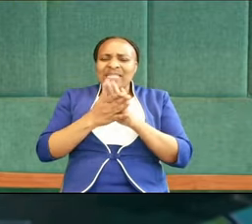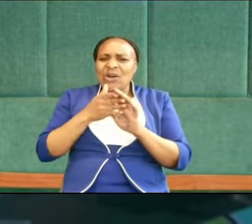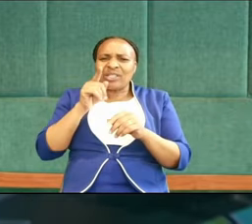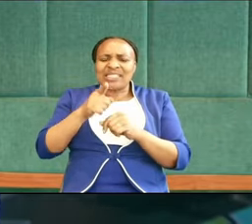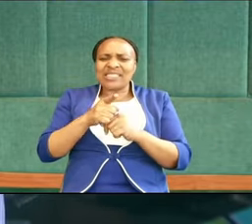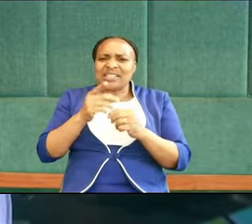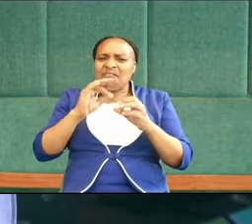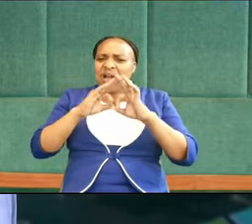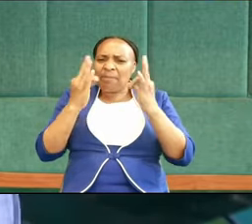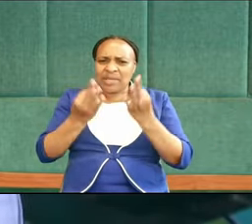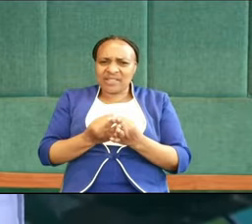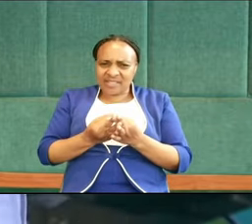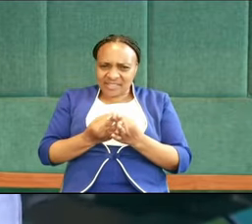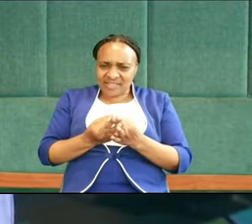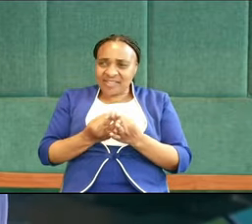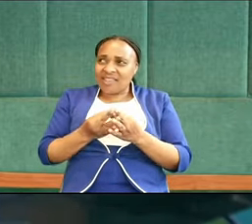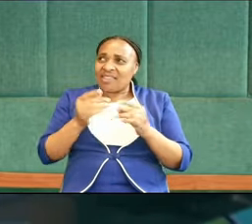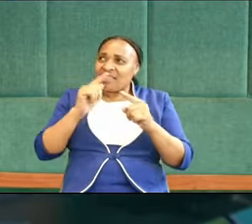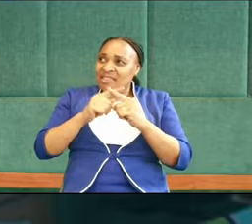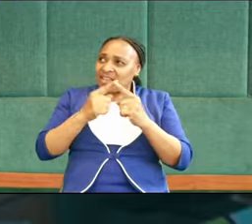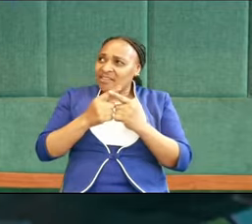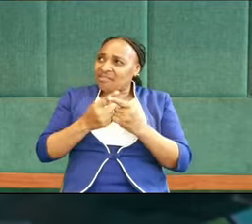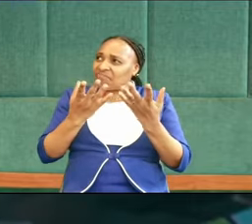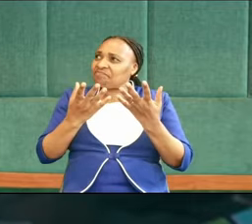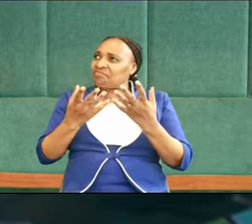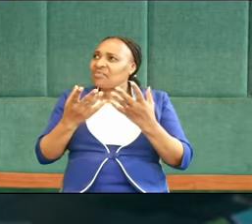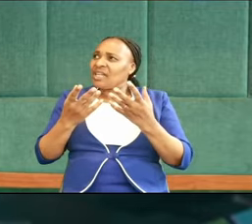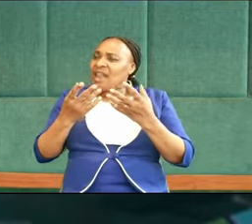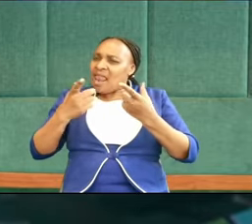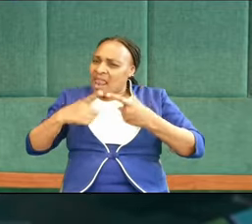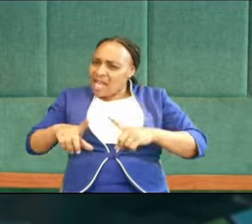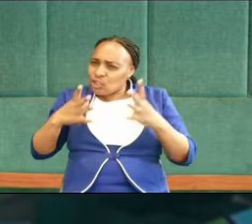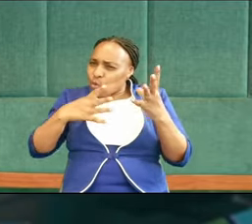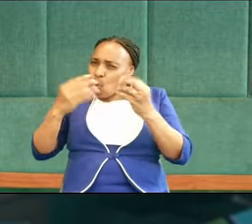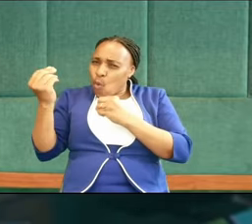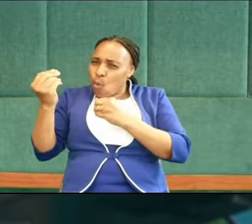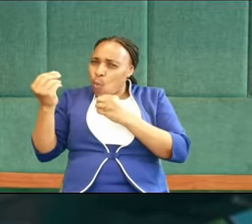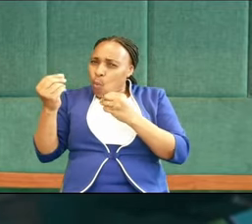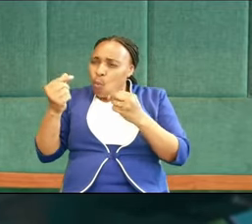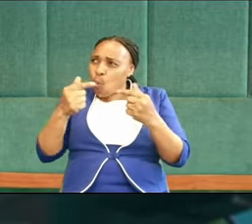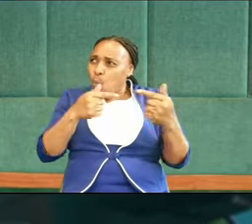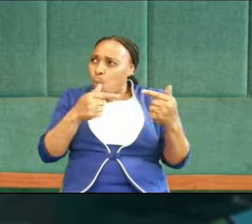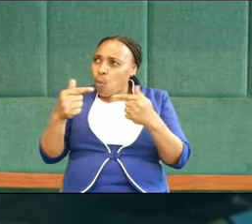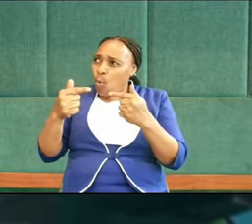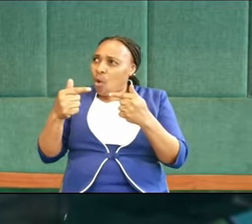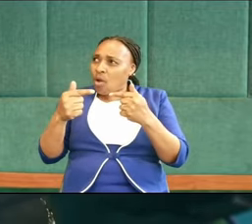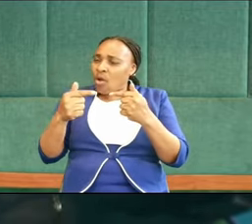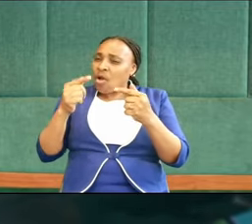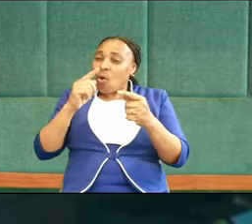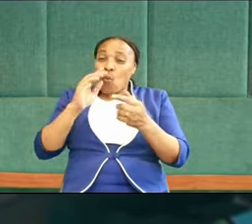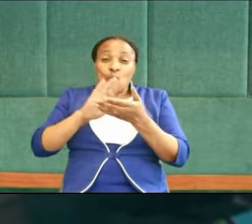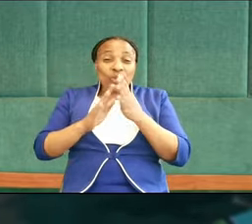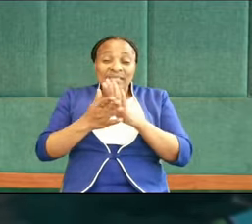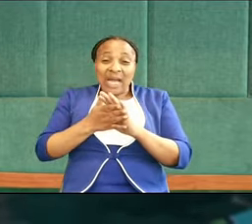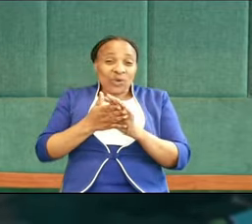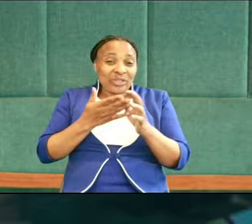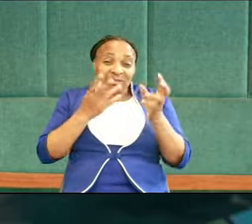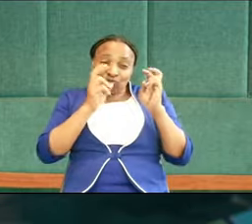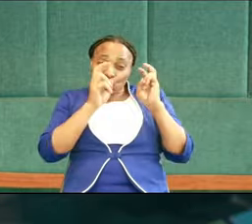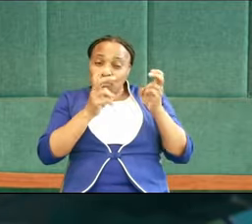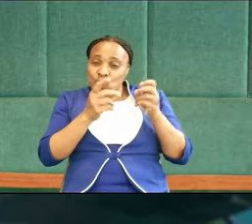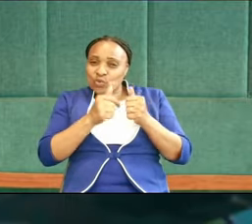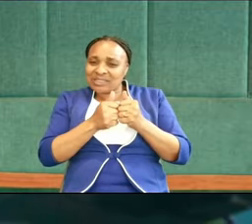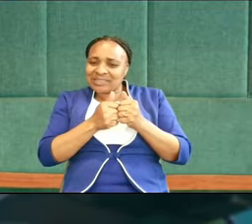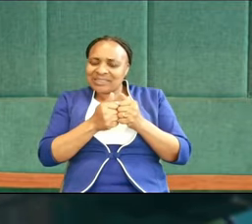unfamiliar family frenemy. And we say, let's go to war. We dealt with the concept of